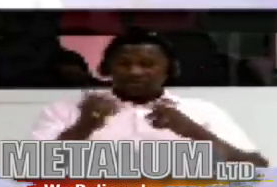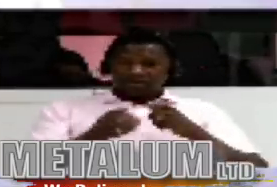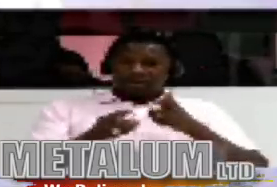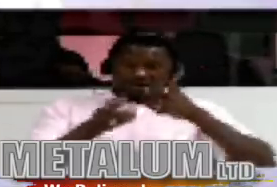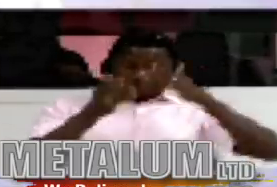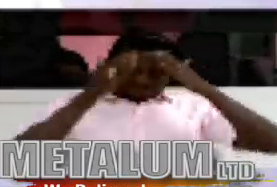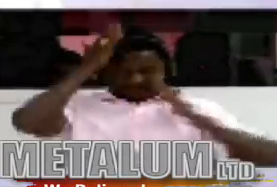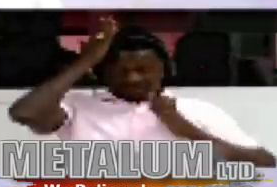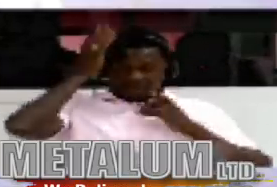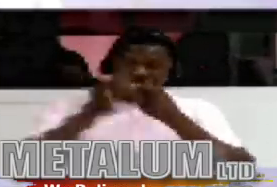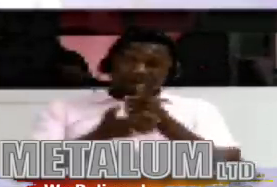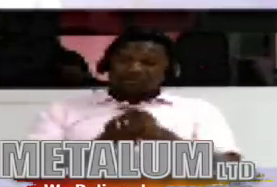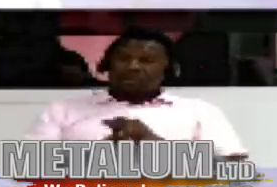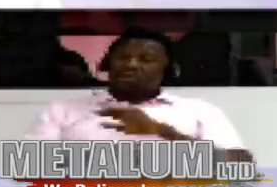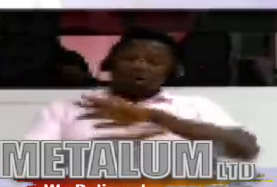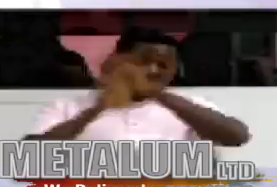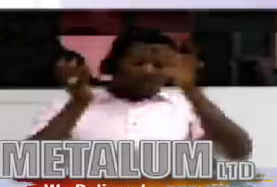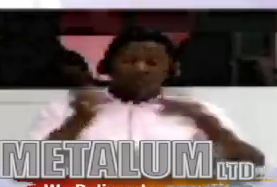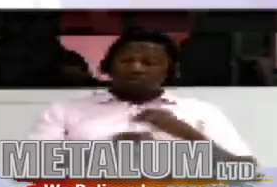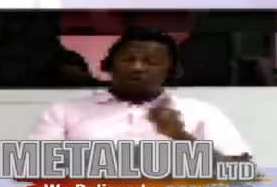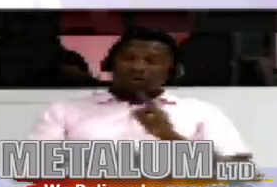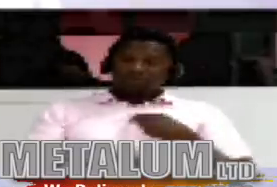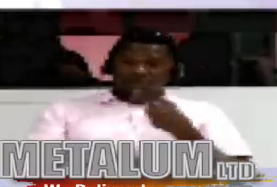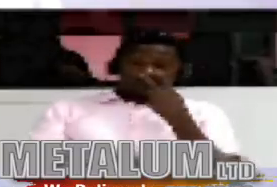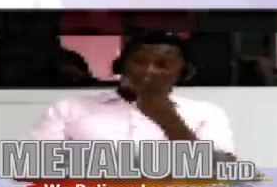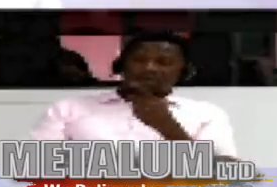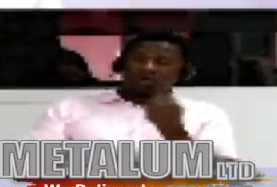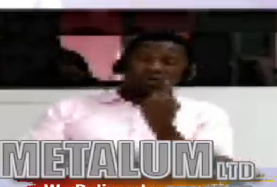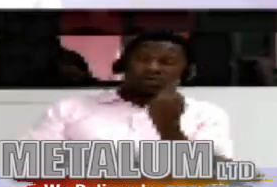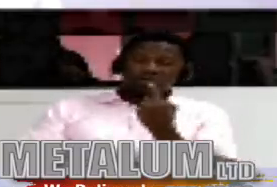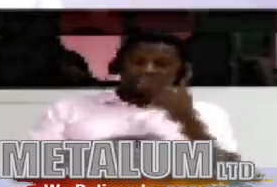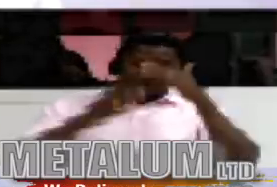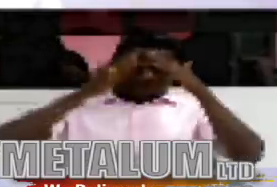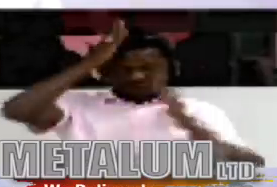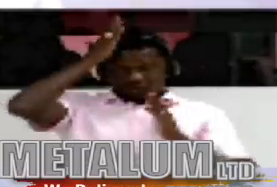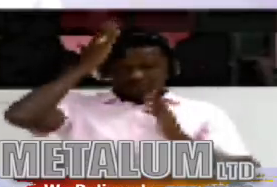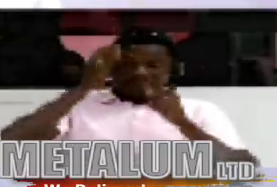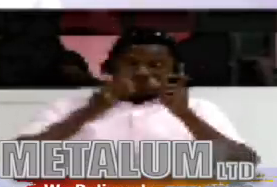what I saw are the soldiers, no other body, no other person.